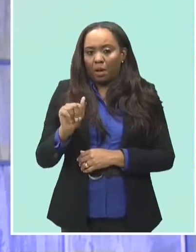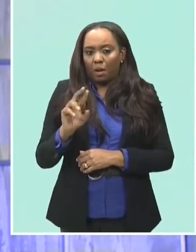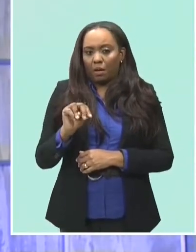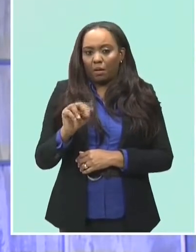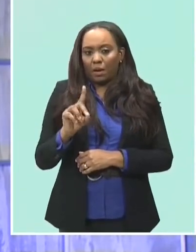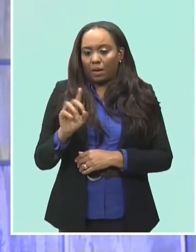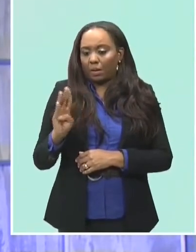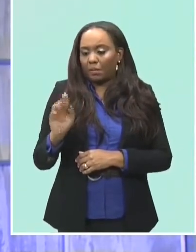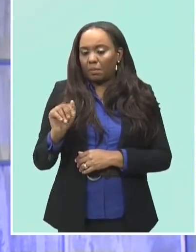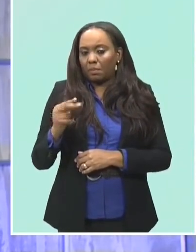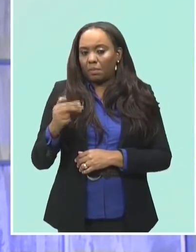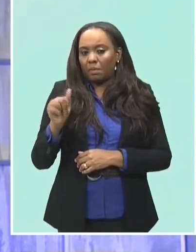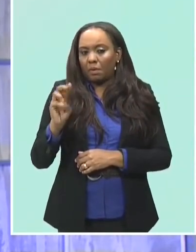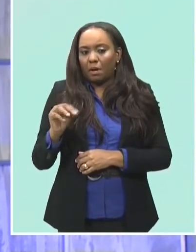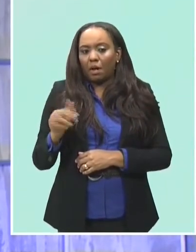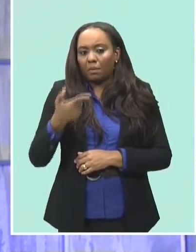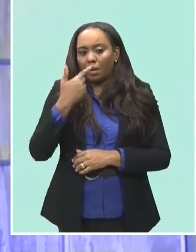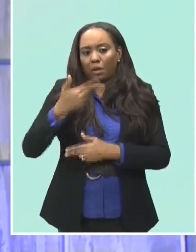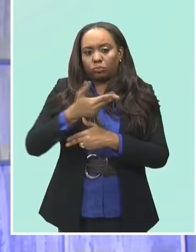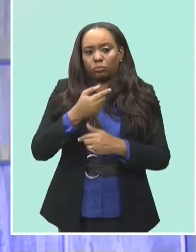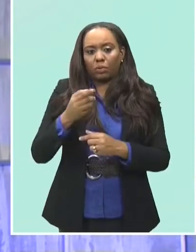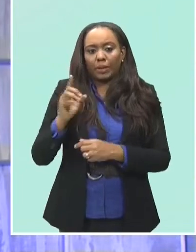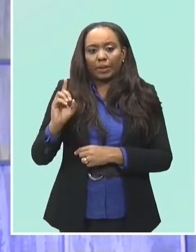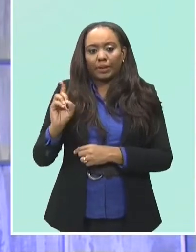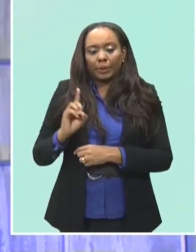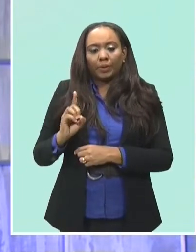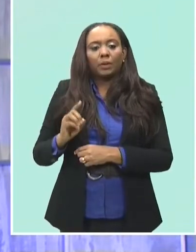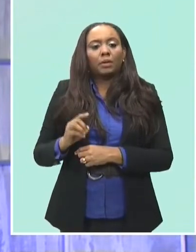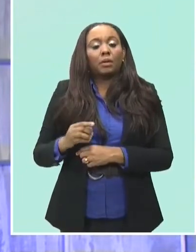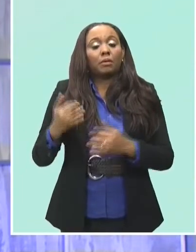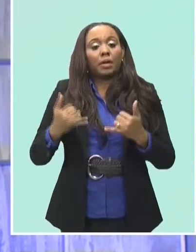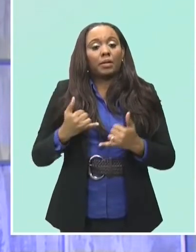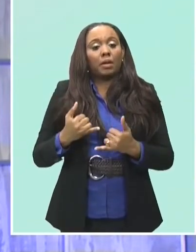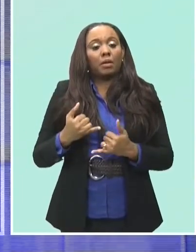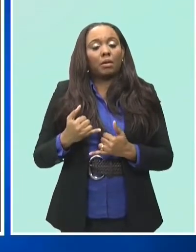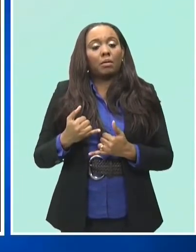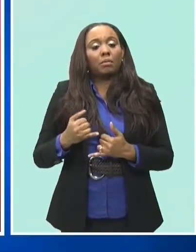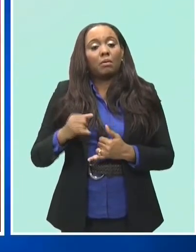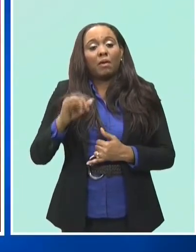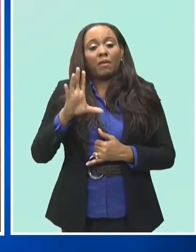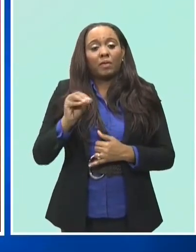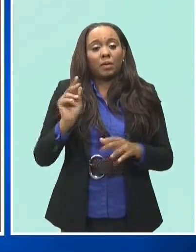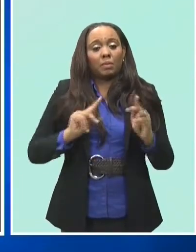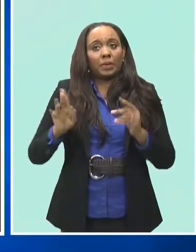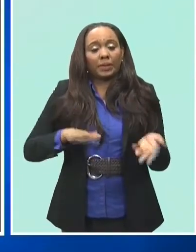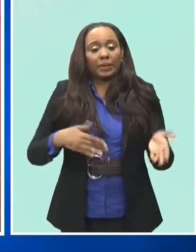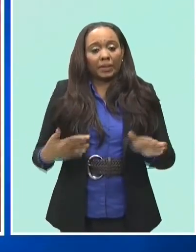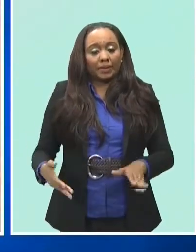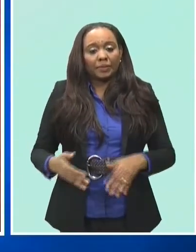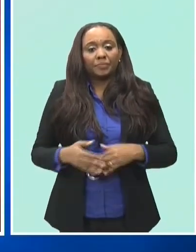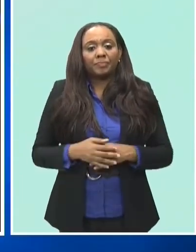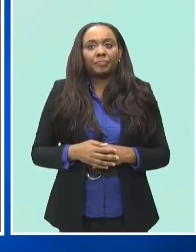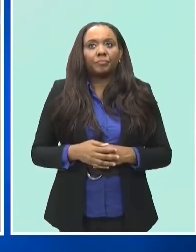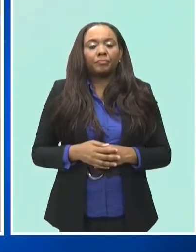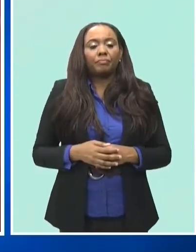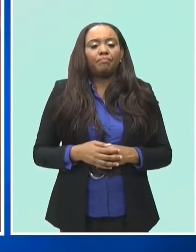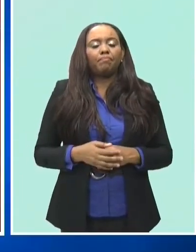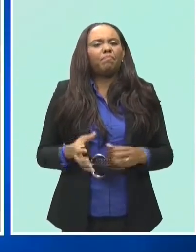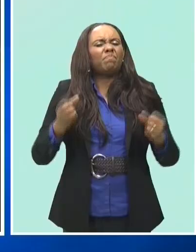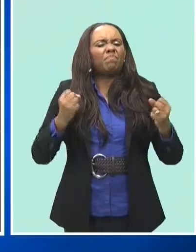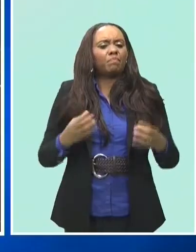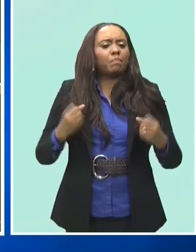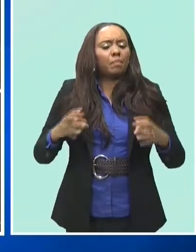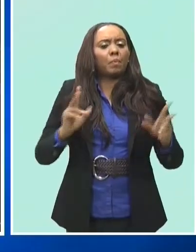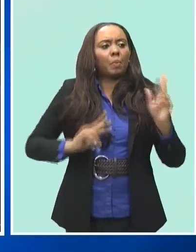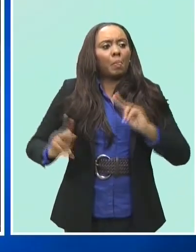toll following the passage of Hurricane Dorian currently stands at 50. While 4,800 persons have been evacuated from Grand Bahama